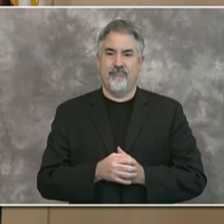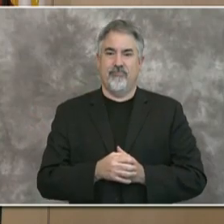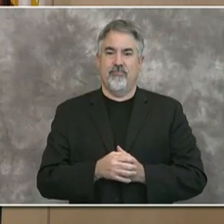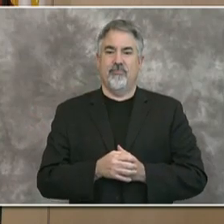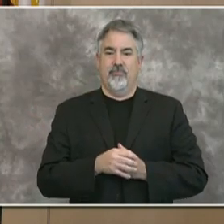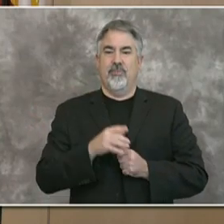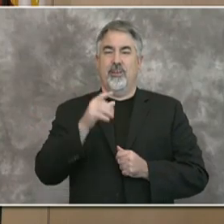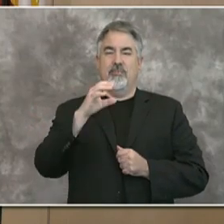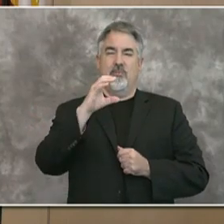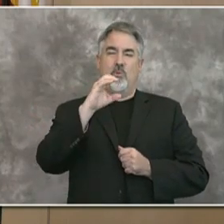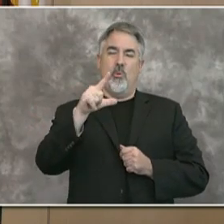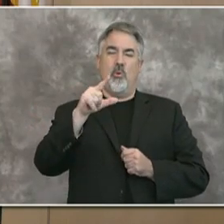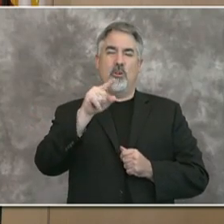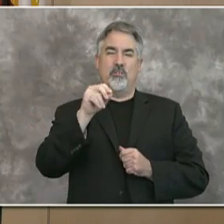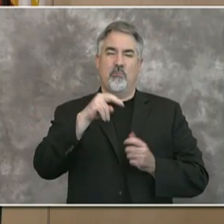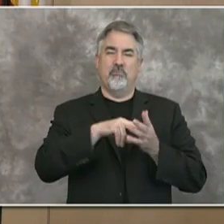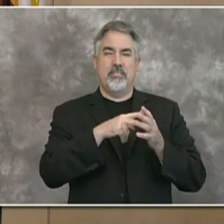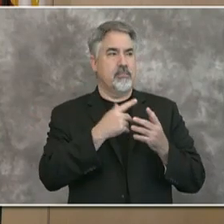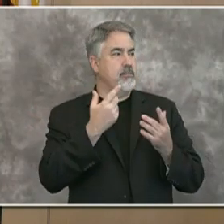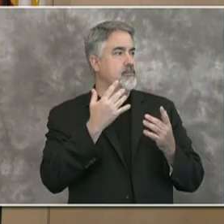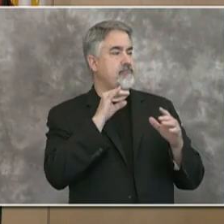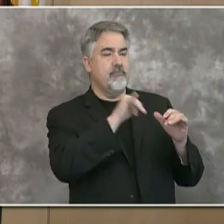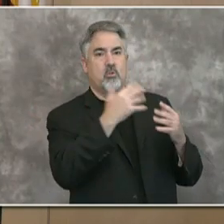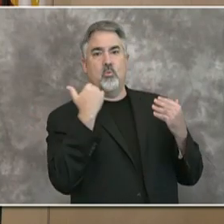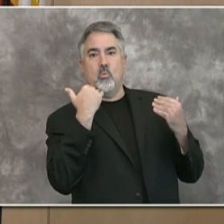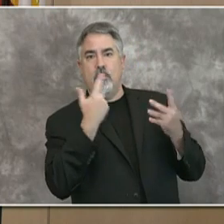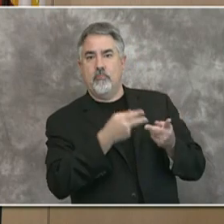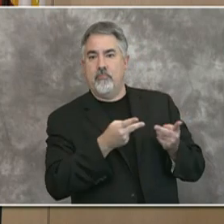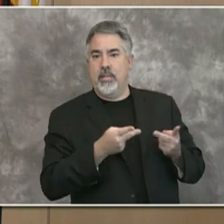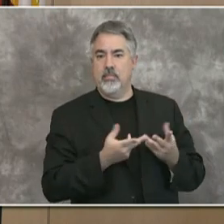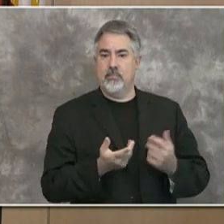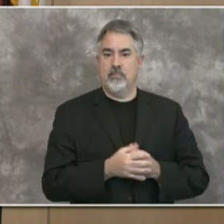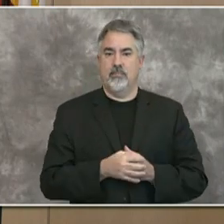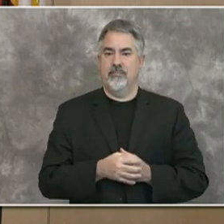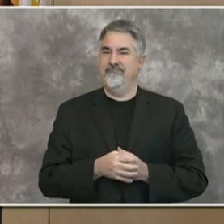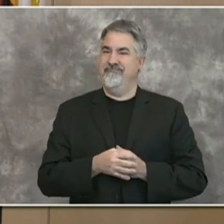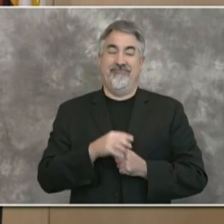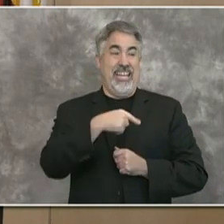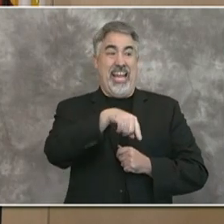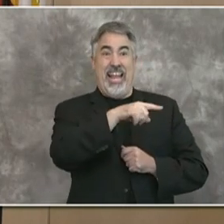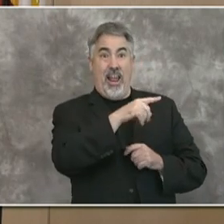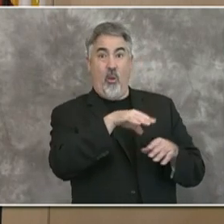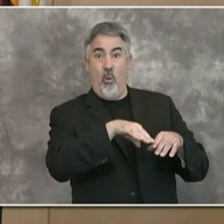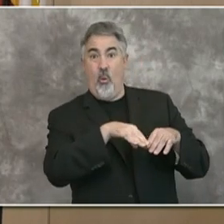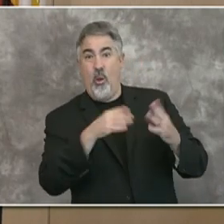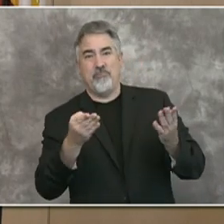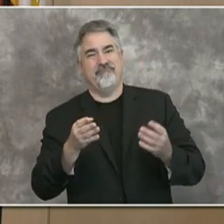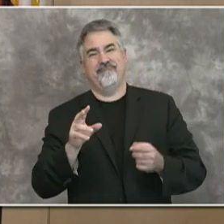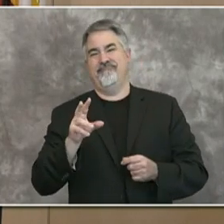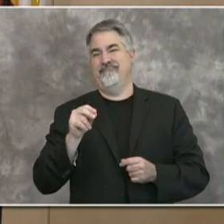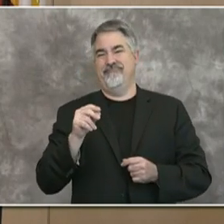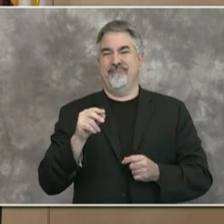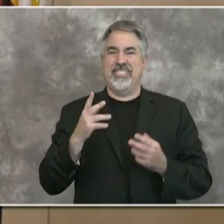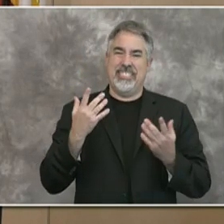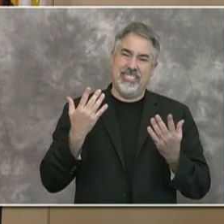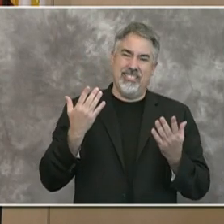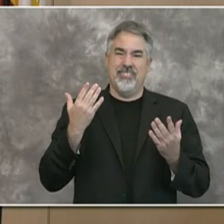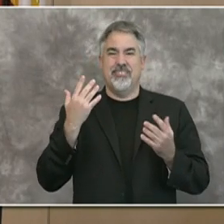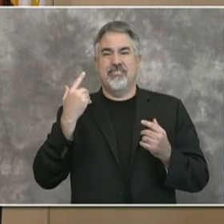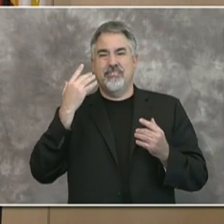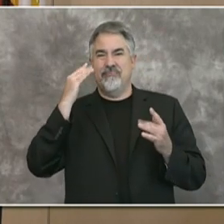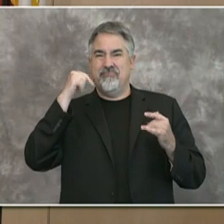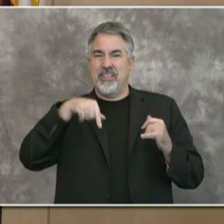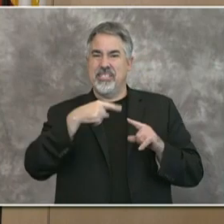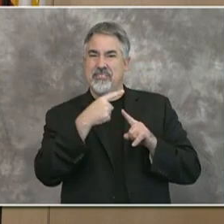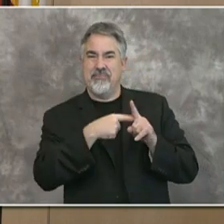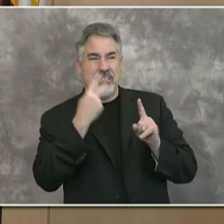this point in time, we will not be opening cool zones, but we hope to open them later in the month, as